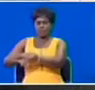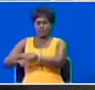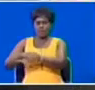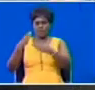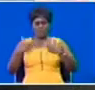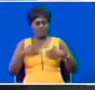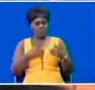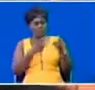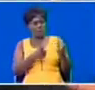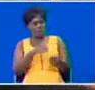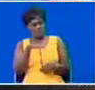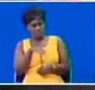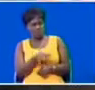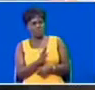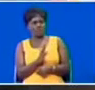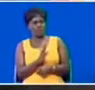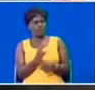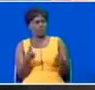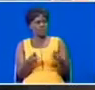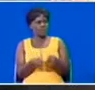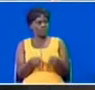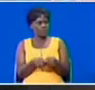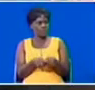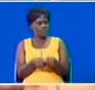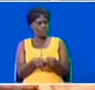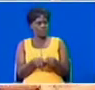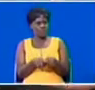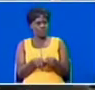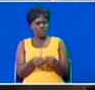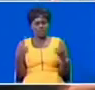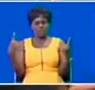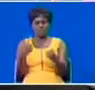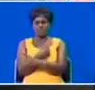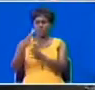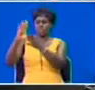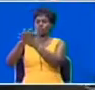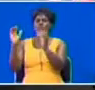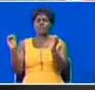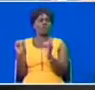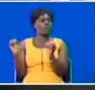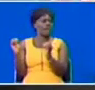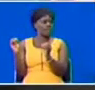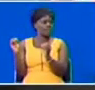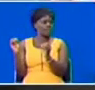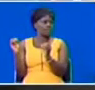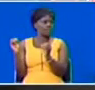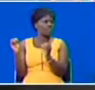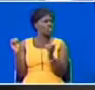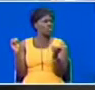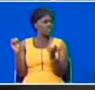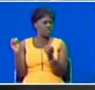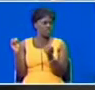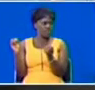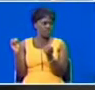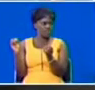people have accused you as of not being different from Jubilee on that account, that actually what you're working